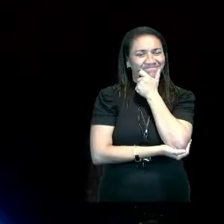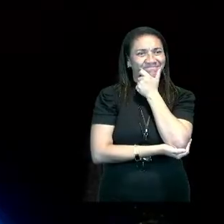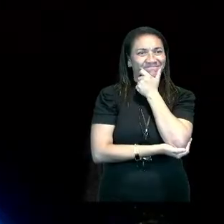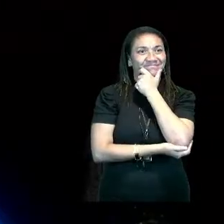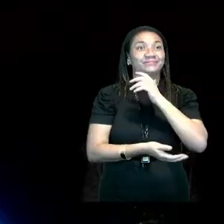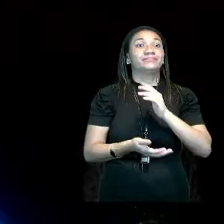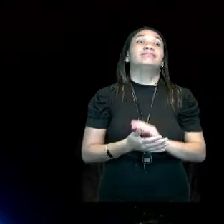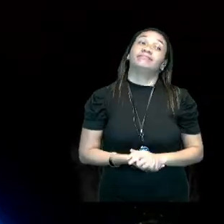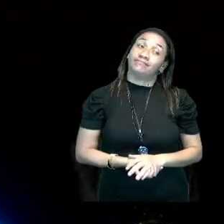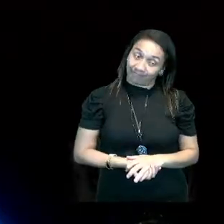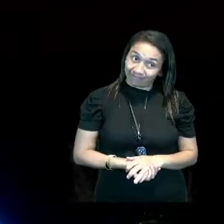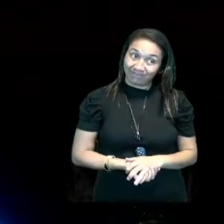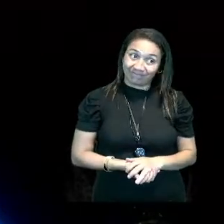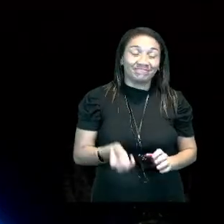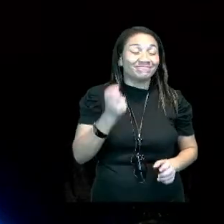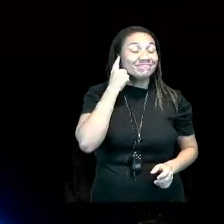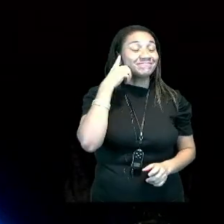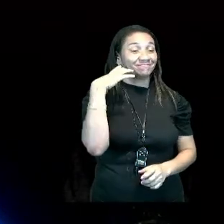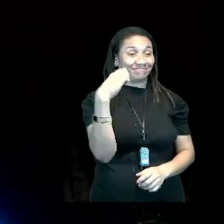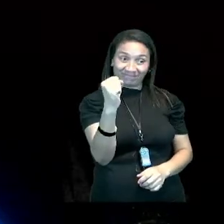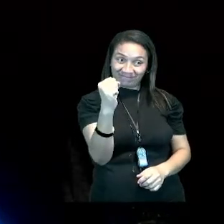Elena Marquez Mina.